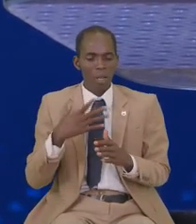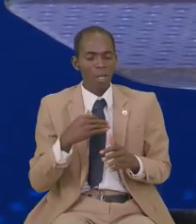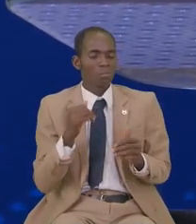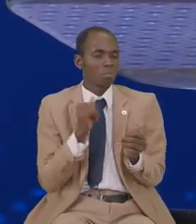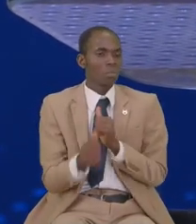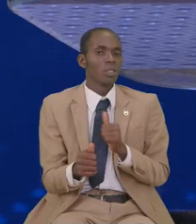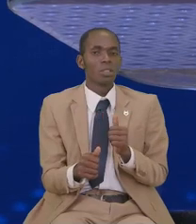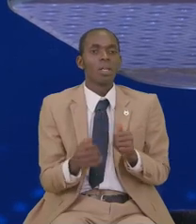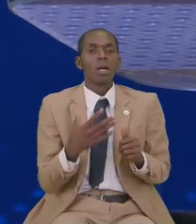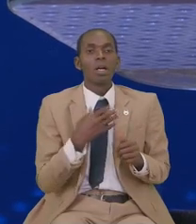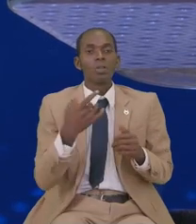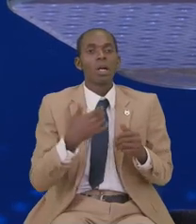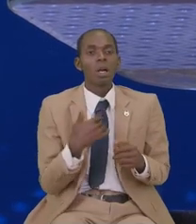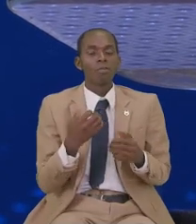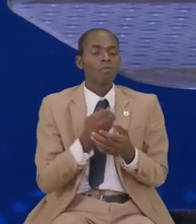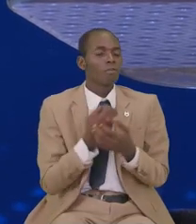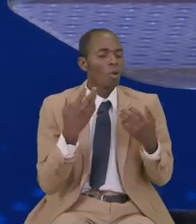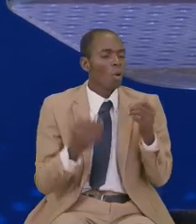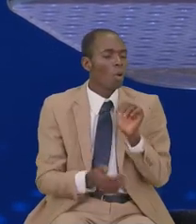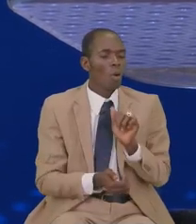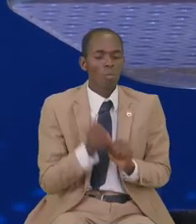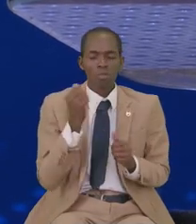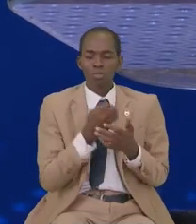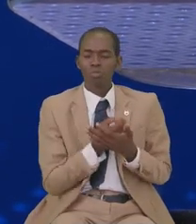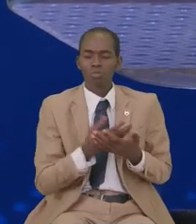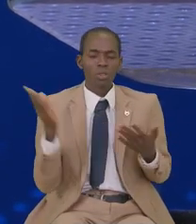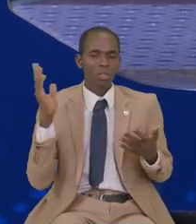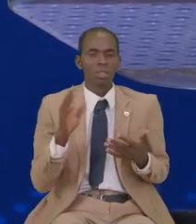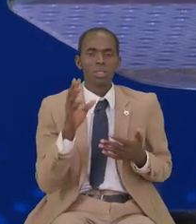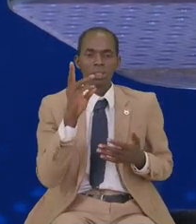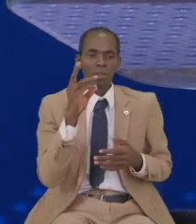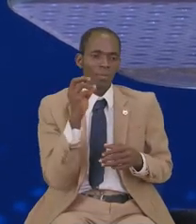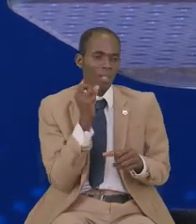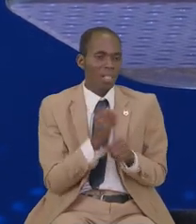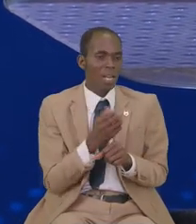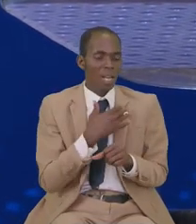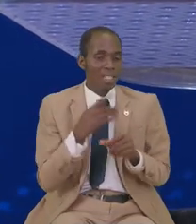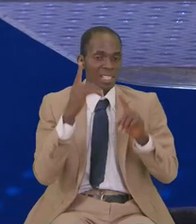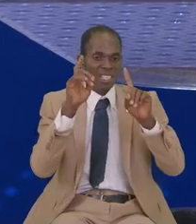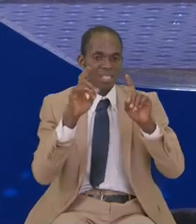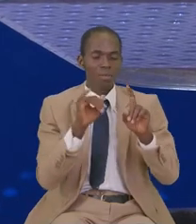almost 6 years in the secondary school, and now the exam is coming, and they want